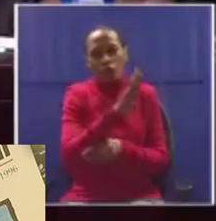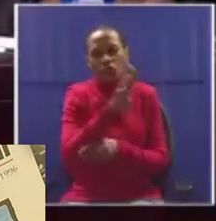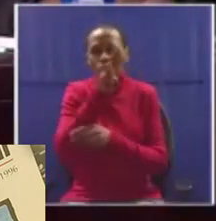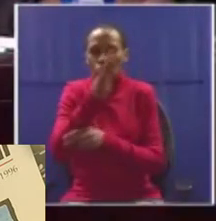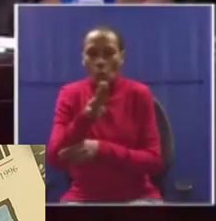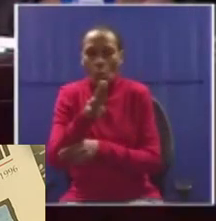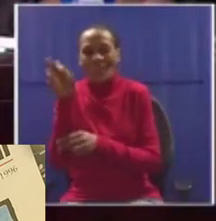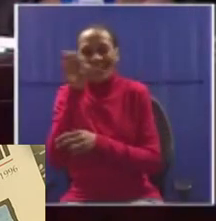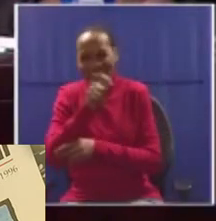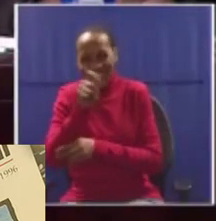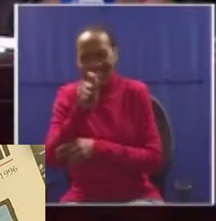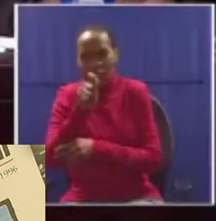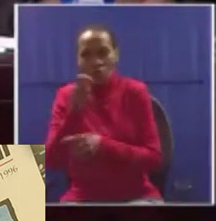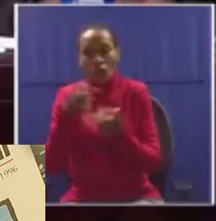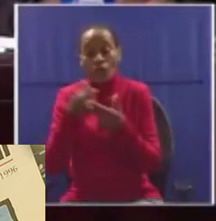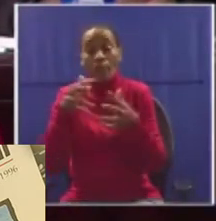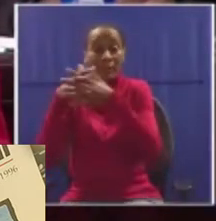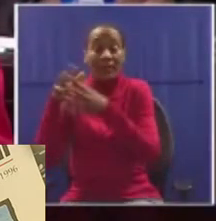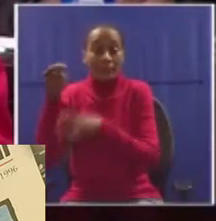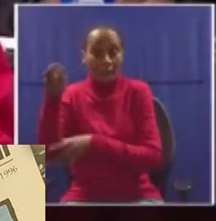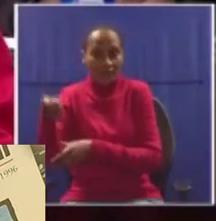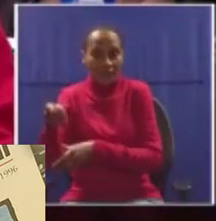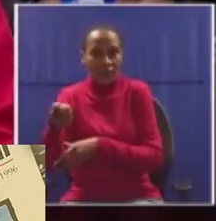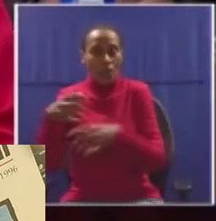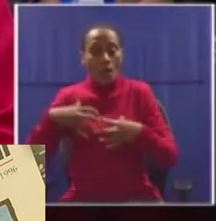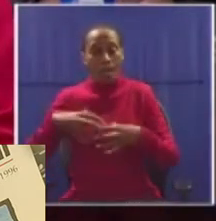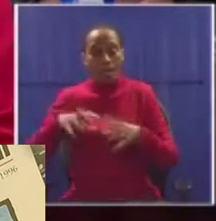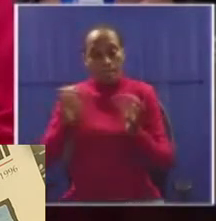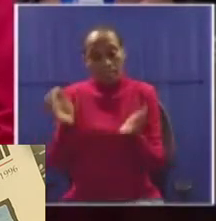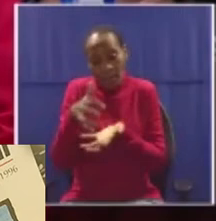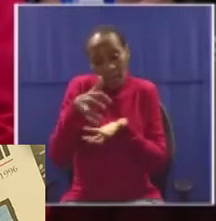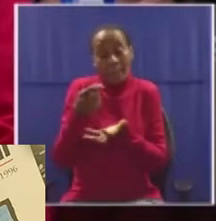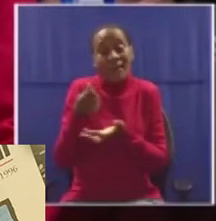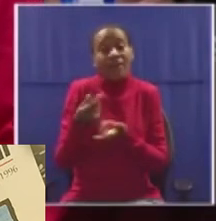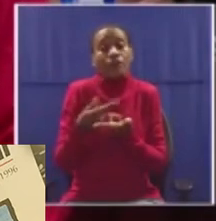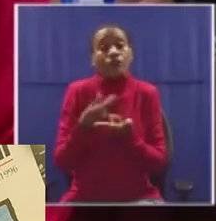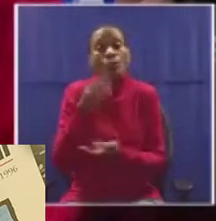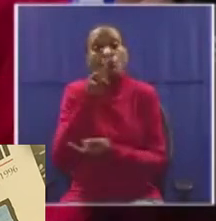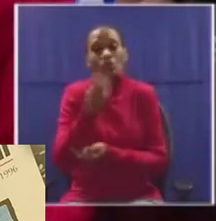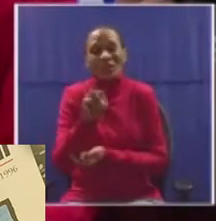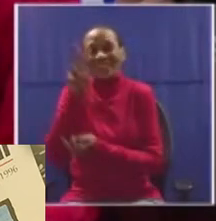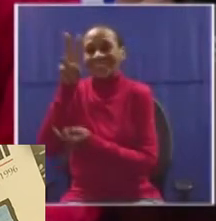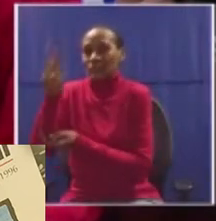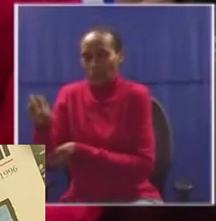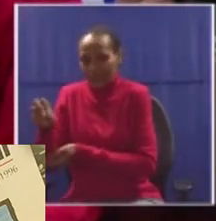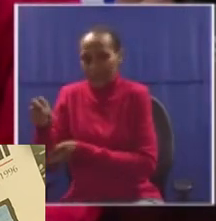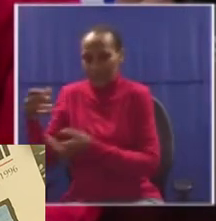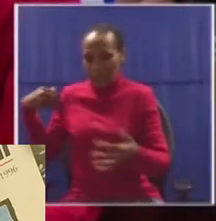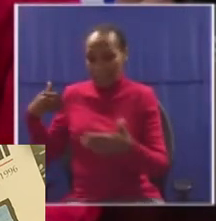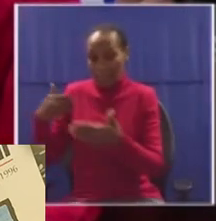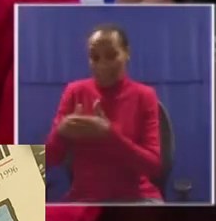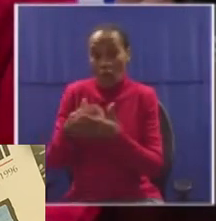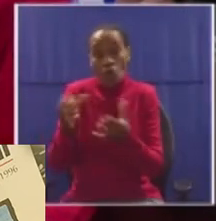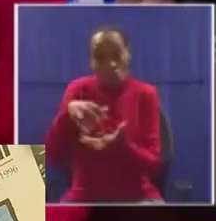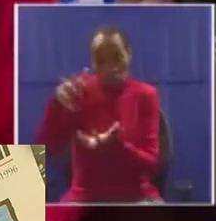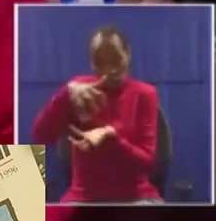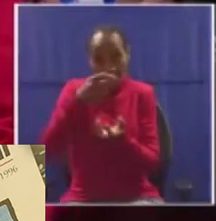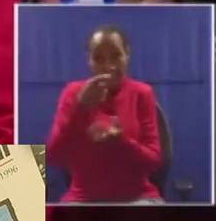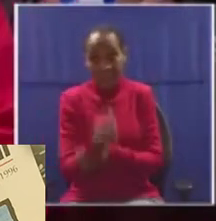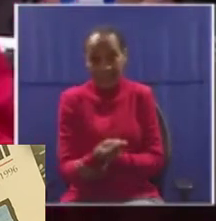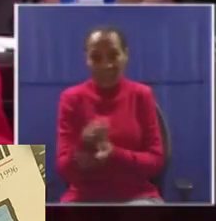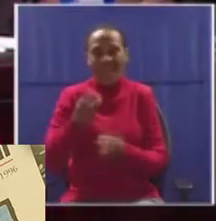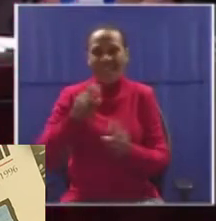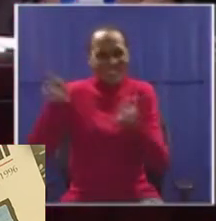Dollars created since 2020 almost twice as much money as the bottom 99 of the world's